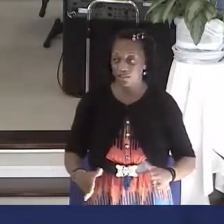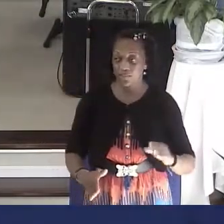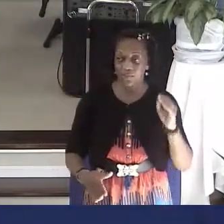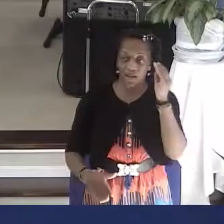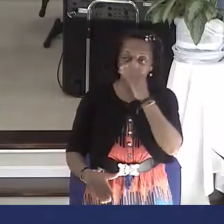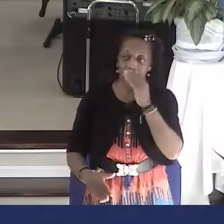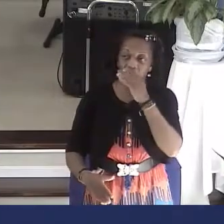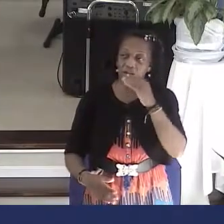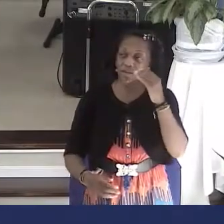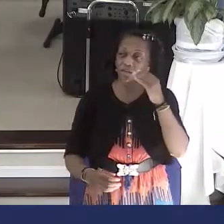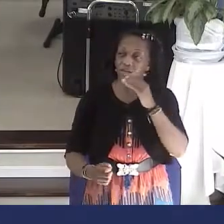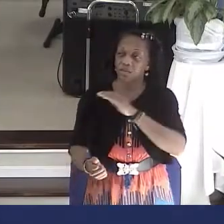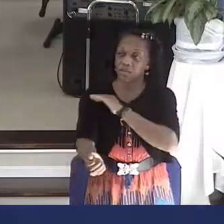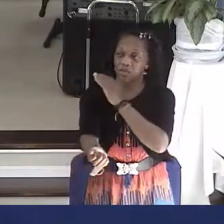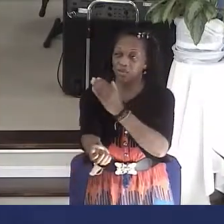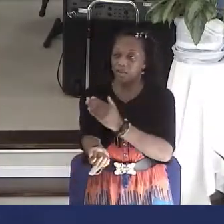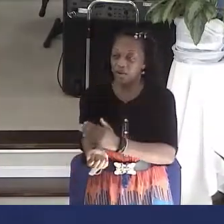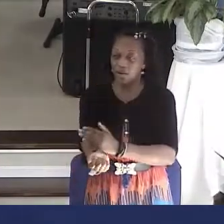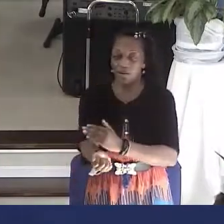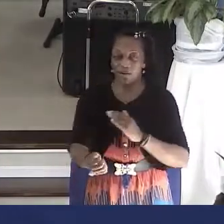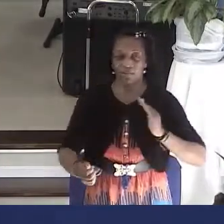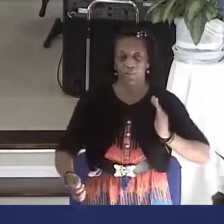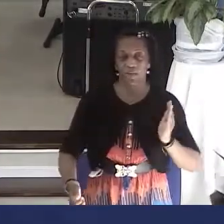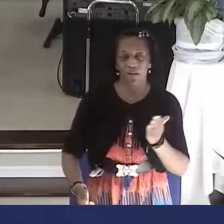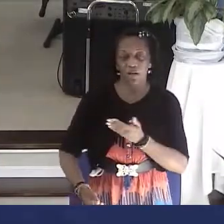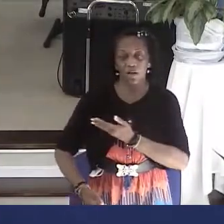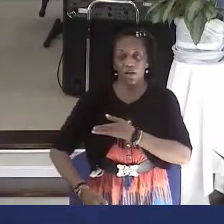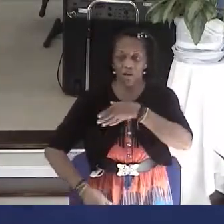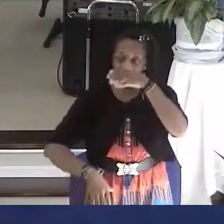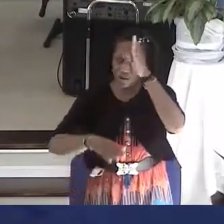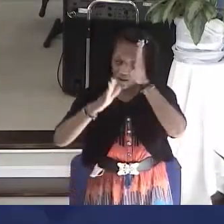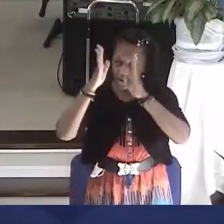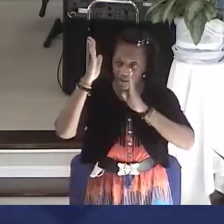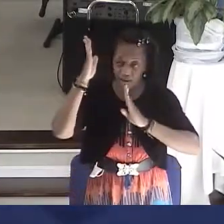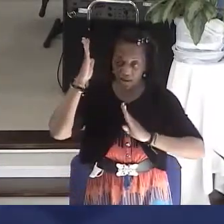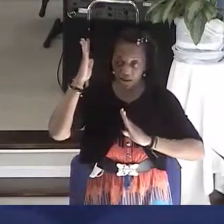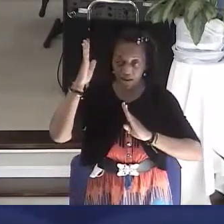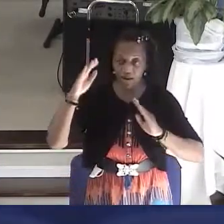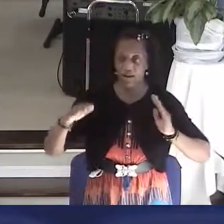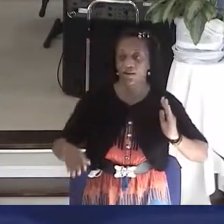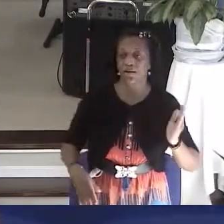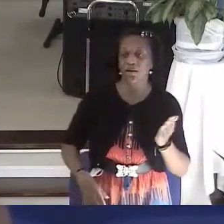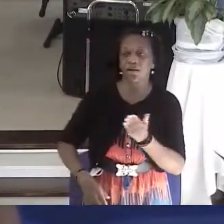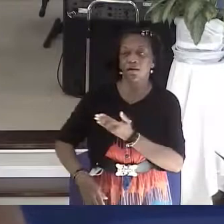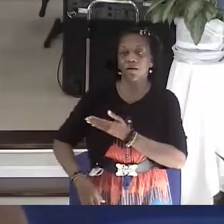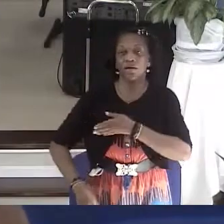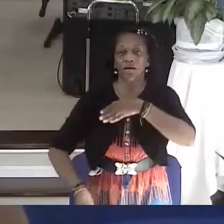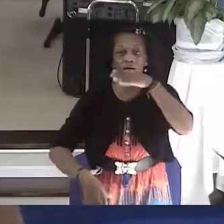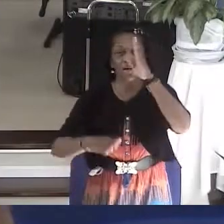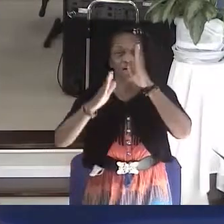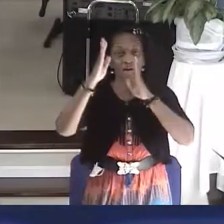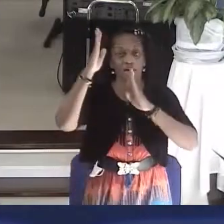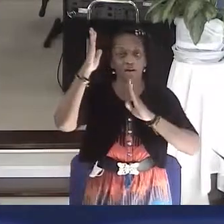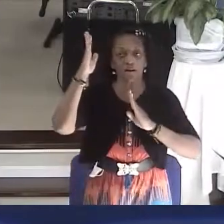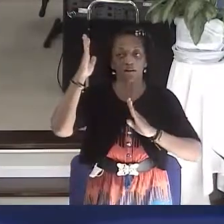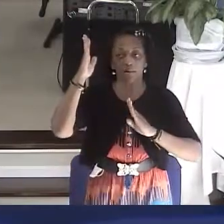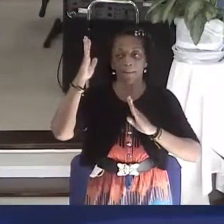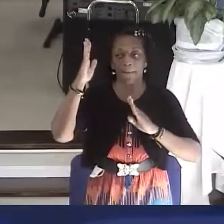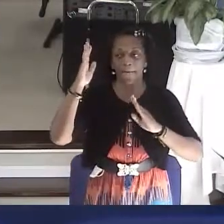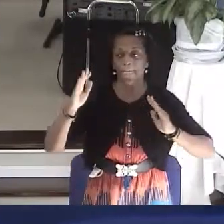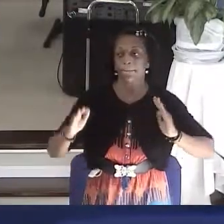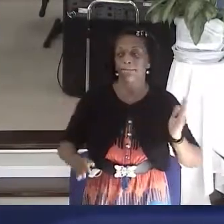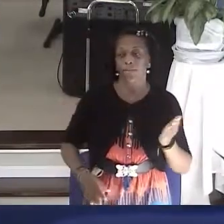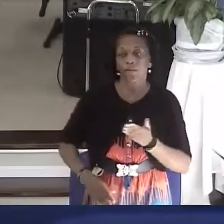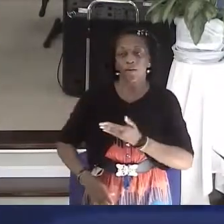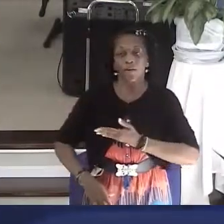awesome in power, our God. Our God is greater. Our God. Our God is greater.